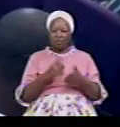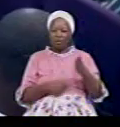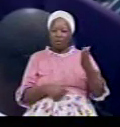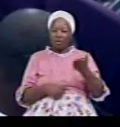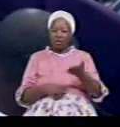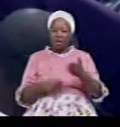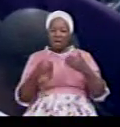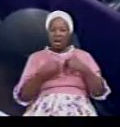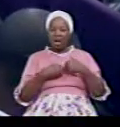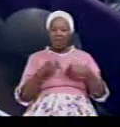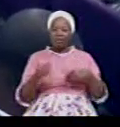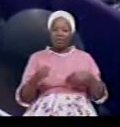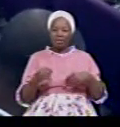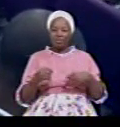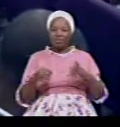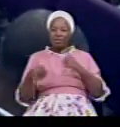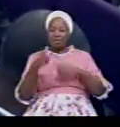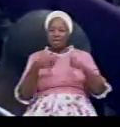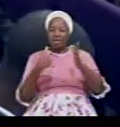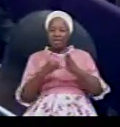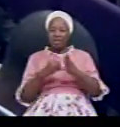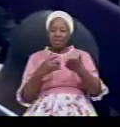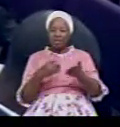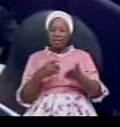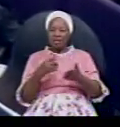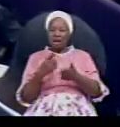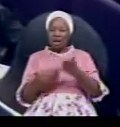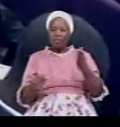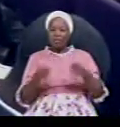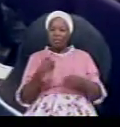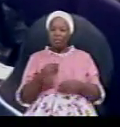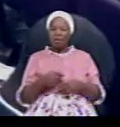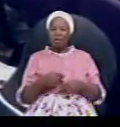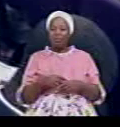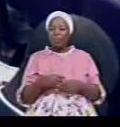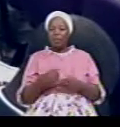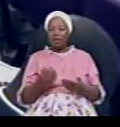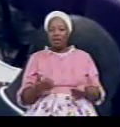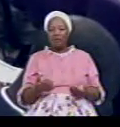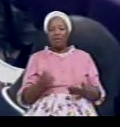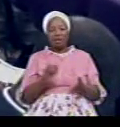having, say it aloud, let Satan hear,